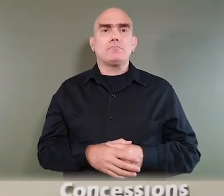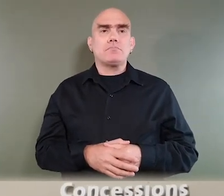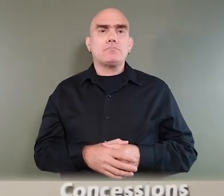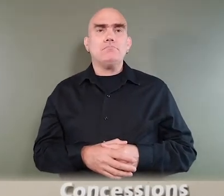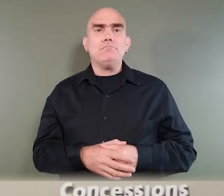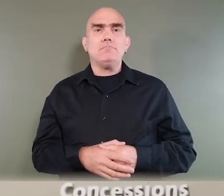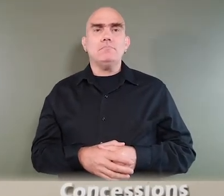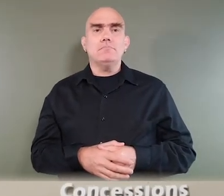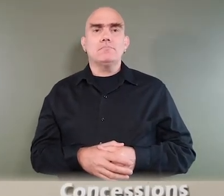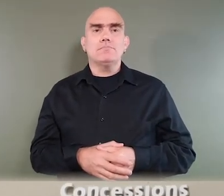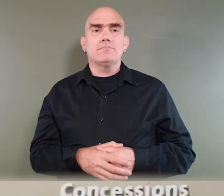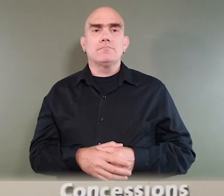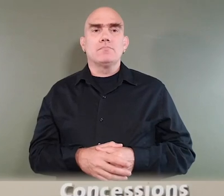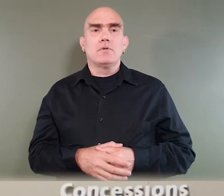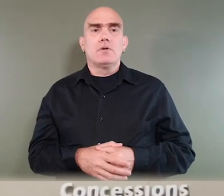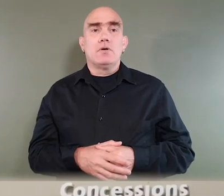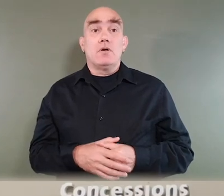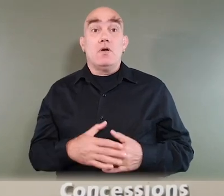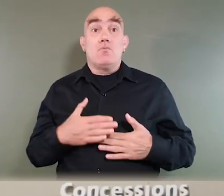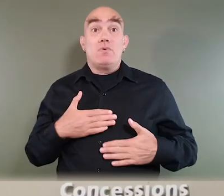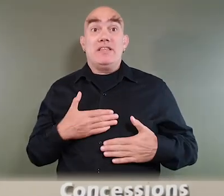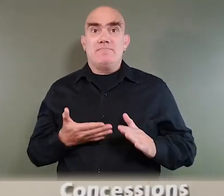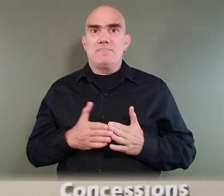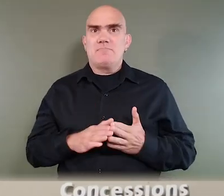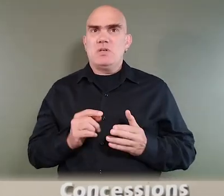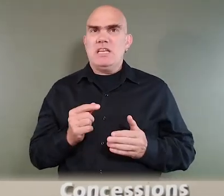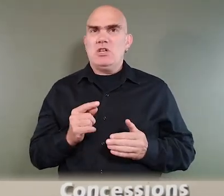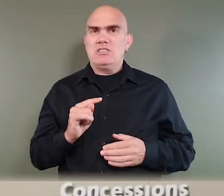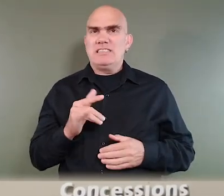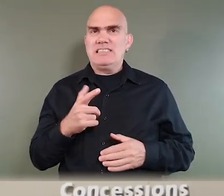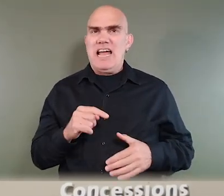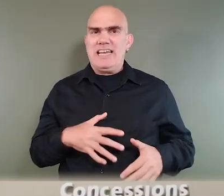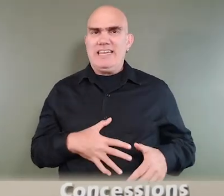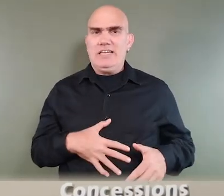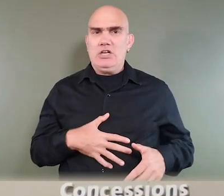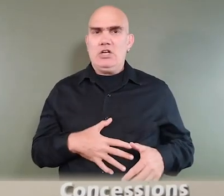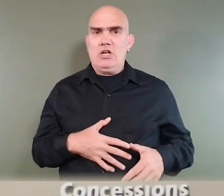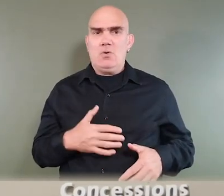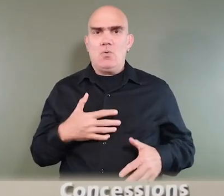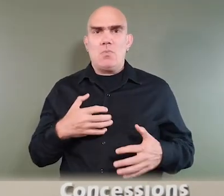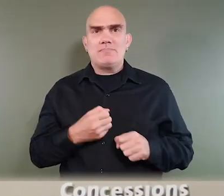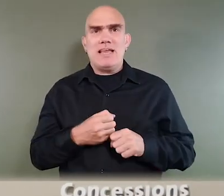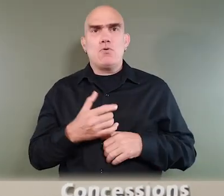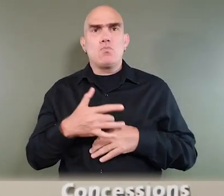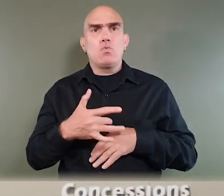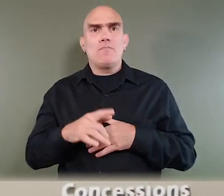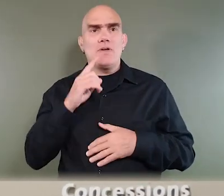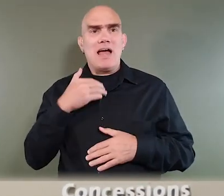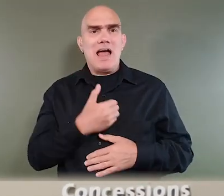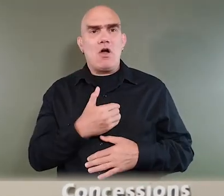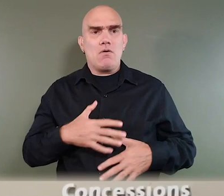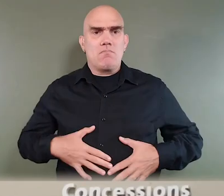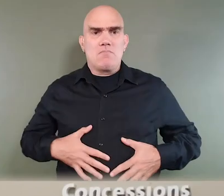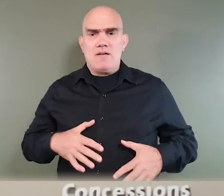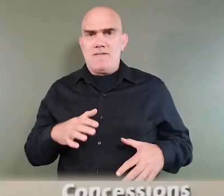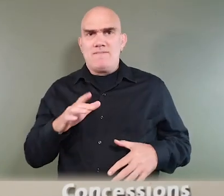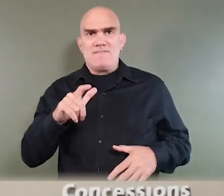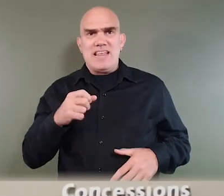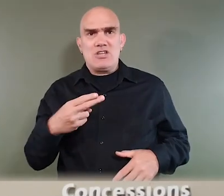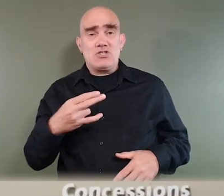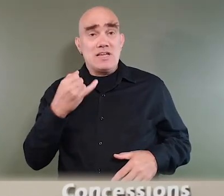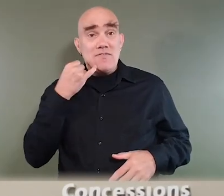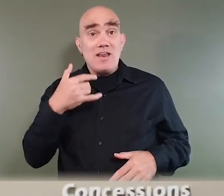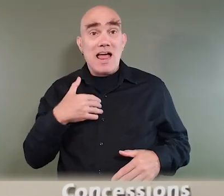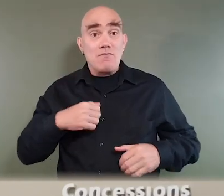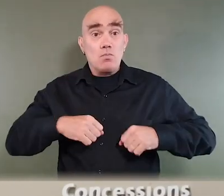Breathing gets a little tight in the belly area here. We want to make room for our flesh. You may, if there's room, take your feet a little bit further apart.